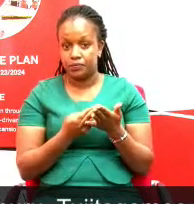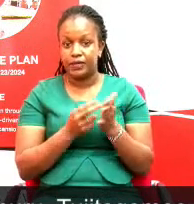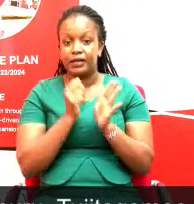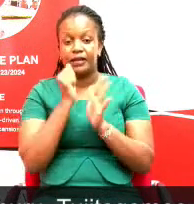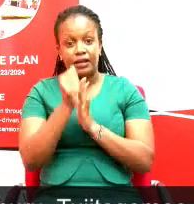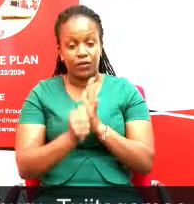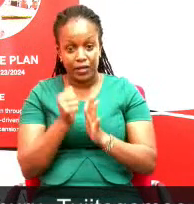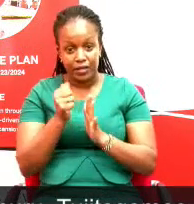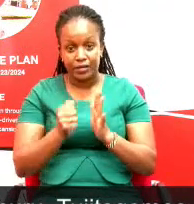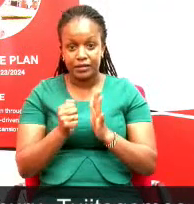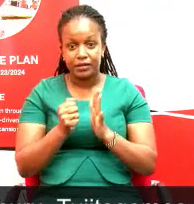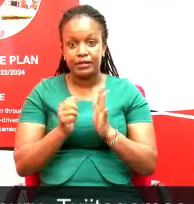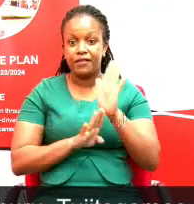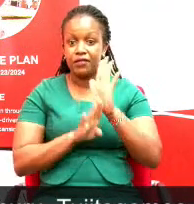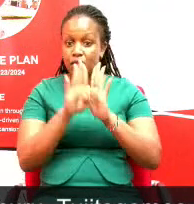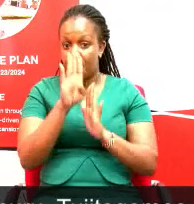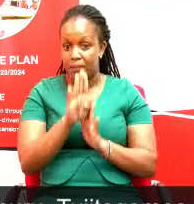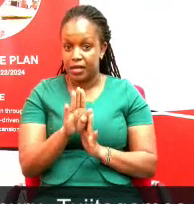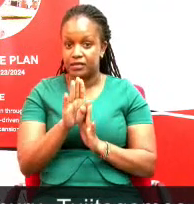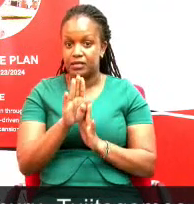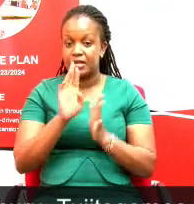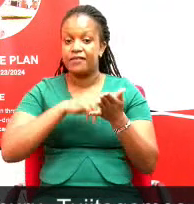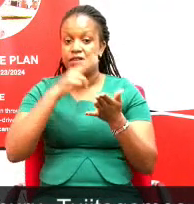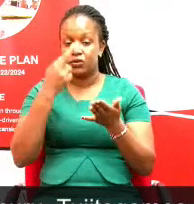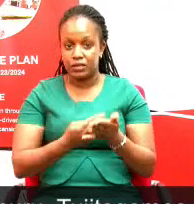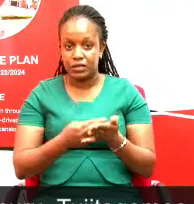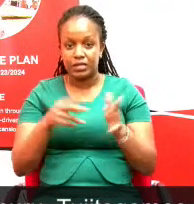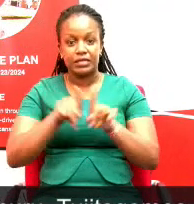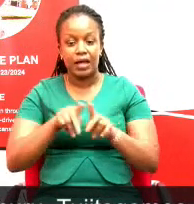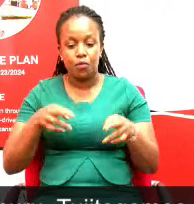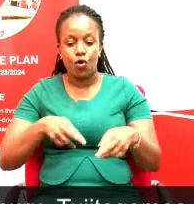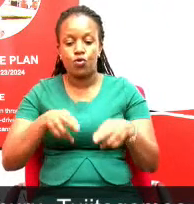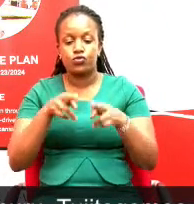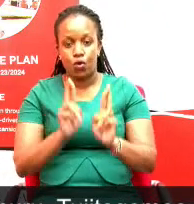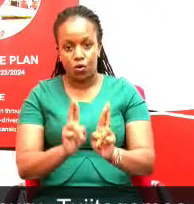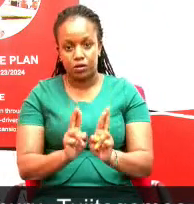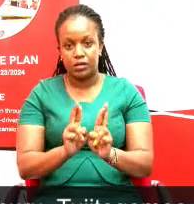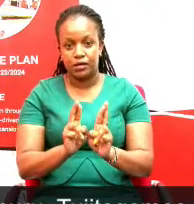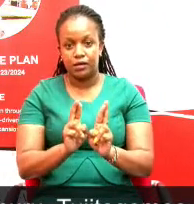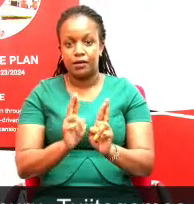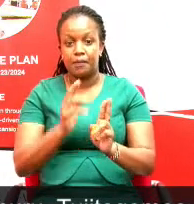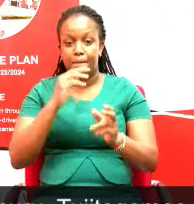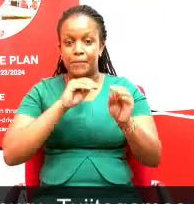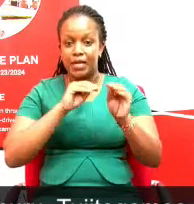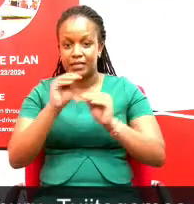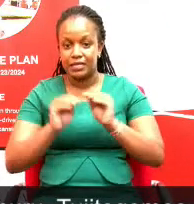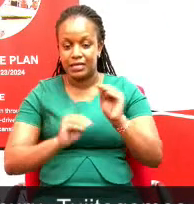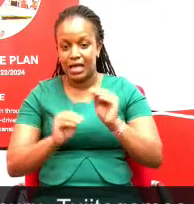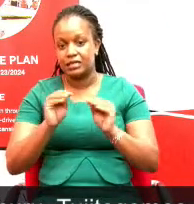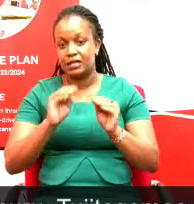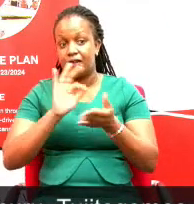development levy, and the road maintenance levy fund.